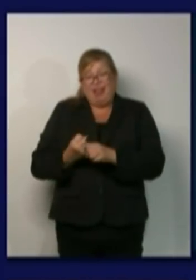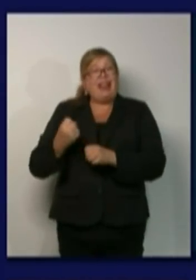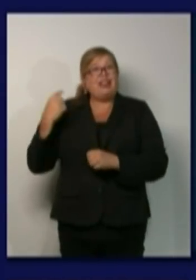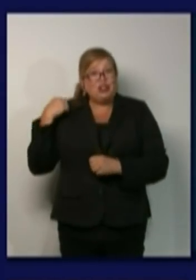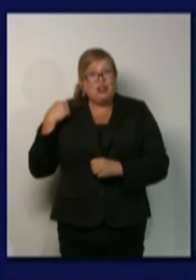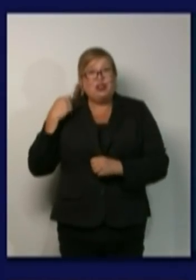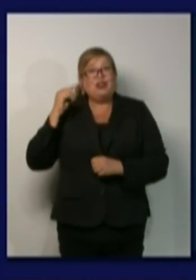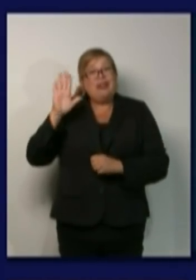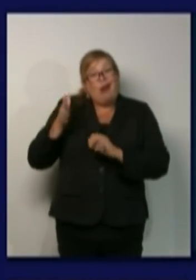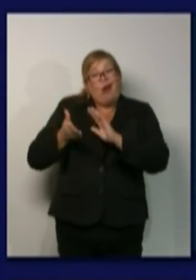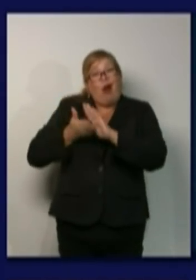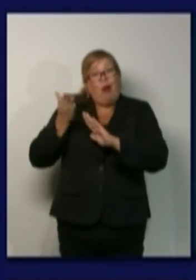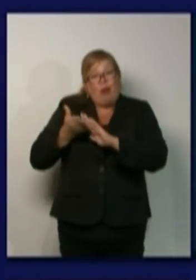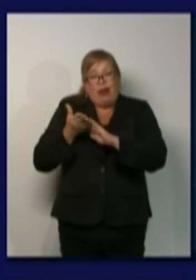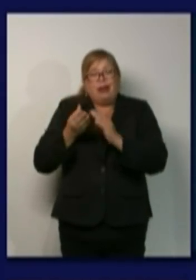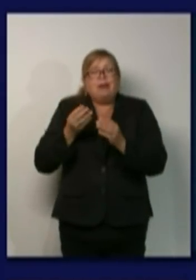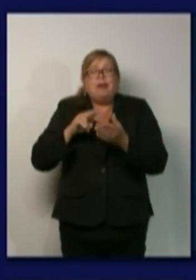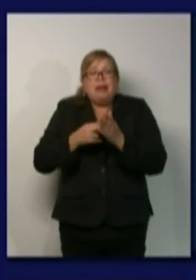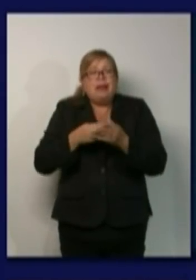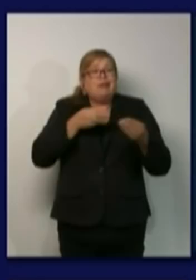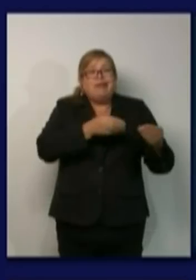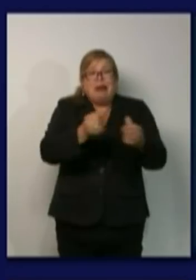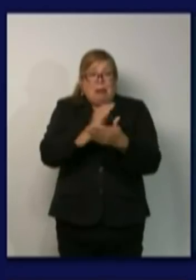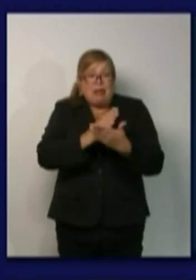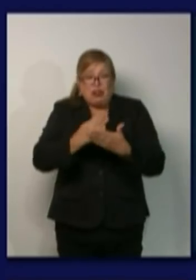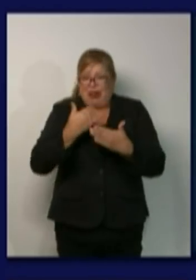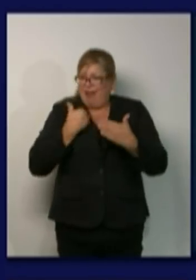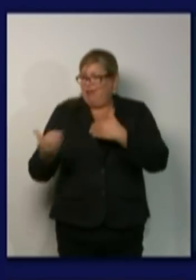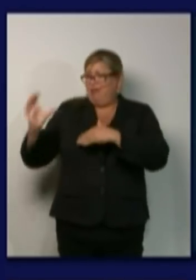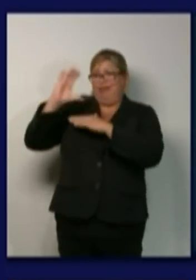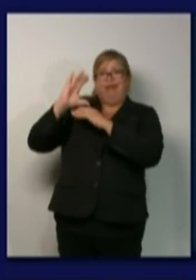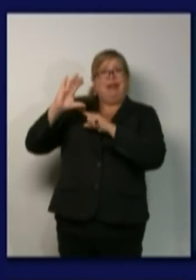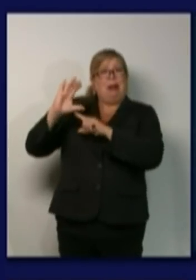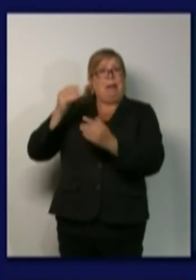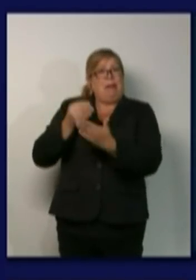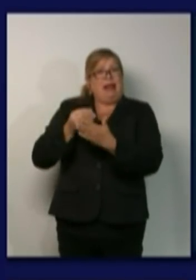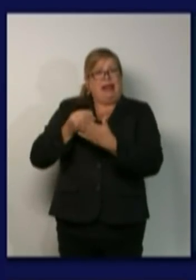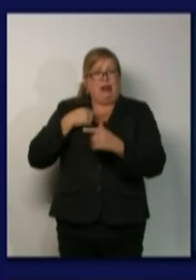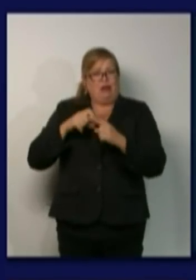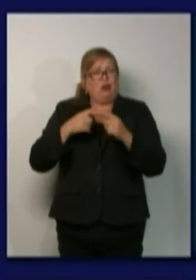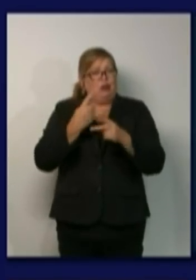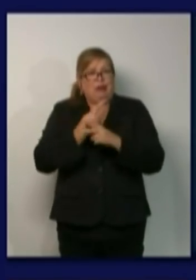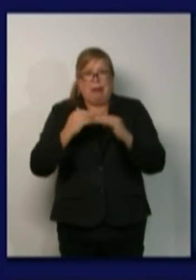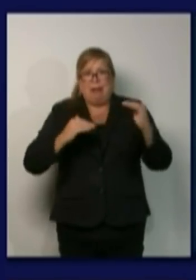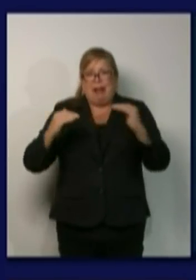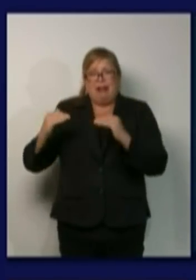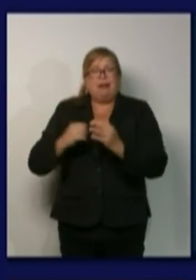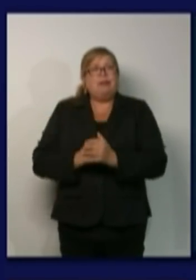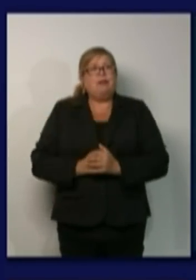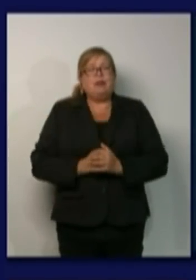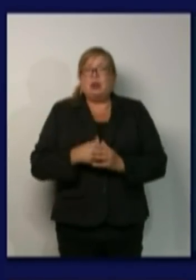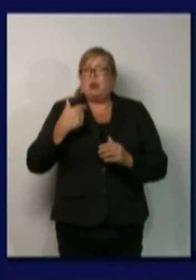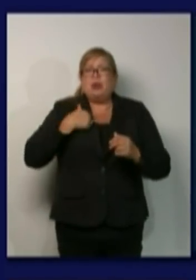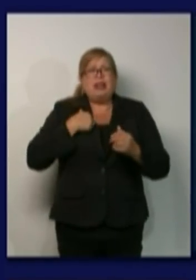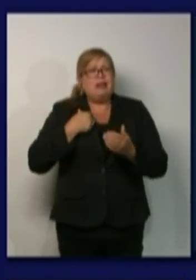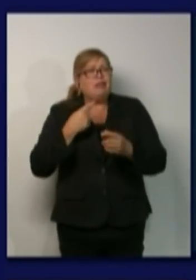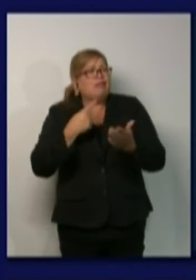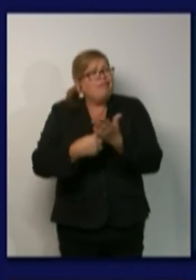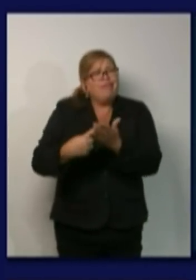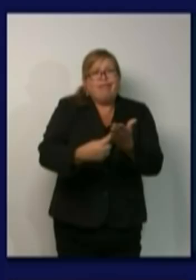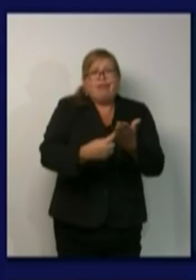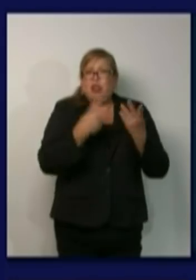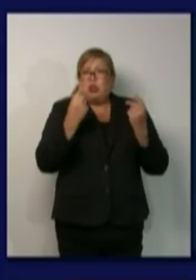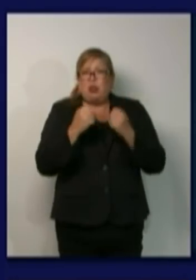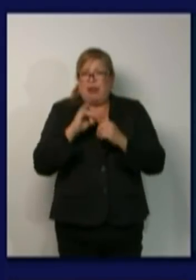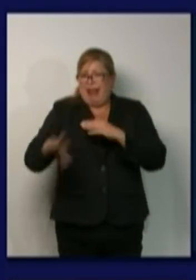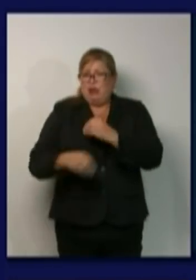year's operating surplus that we were responsible for balancing. We debated that surplus, and we did a